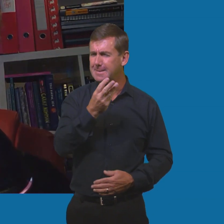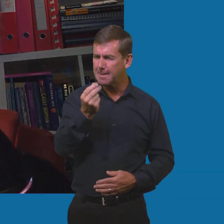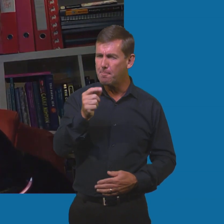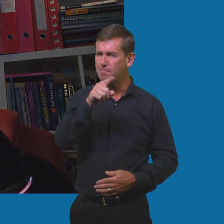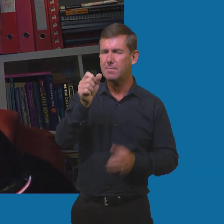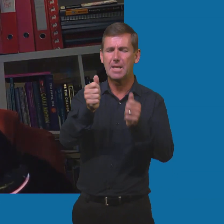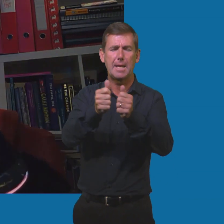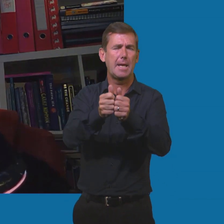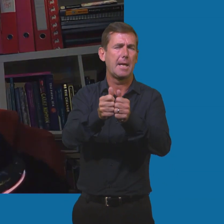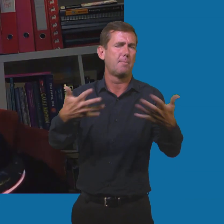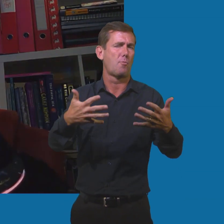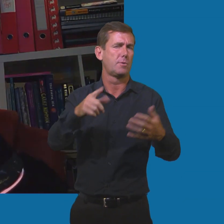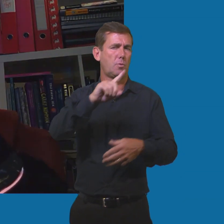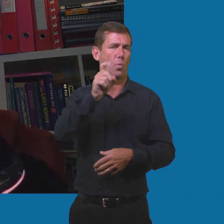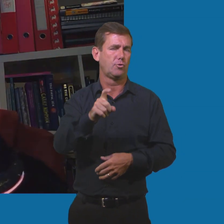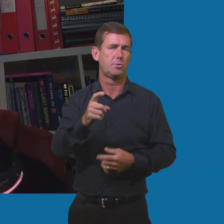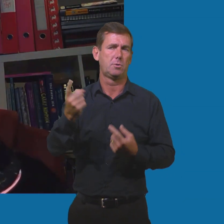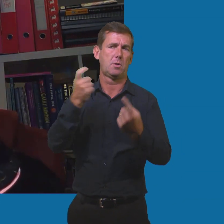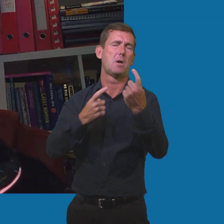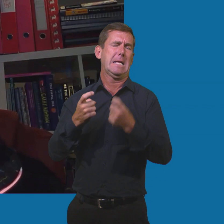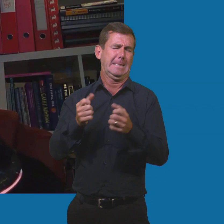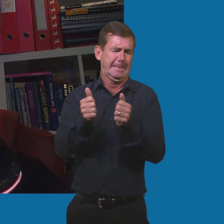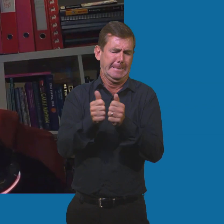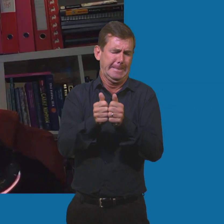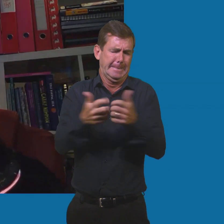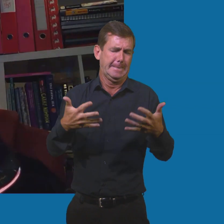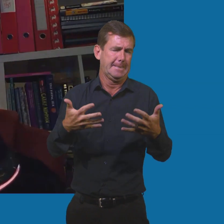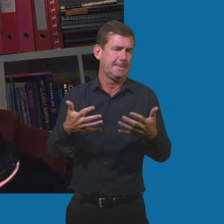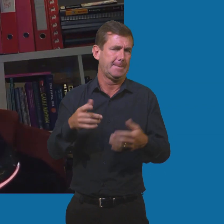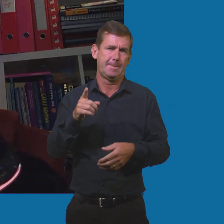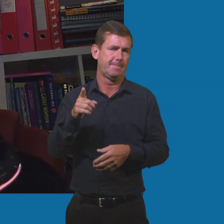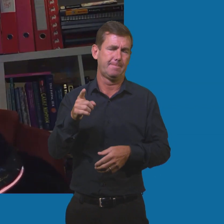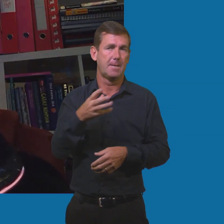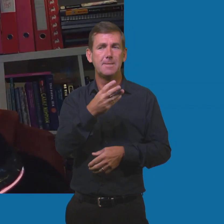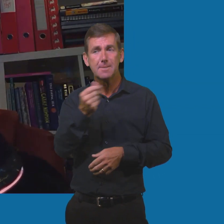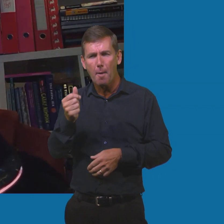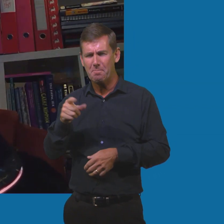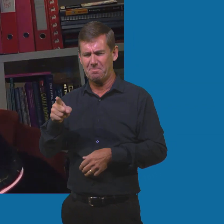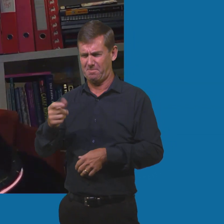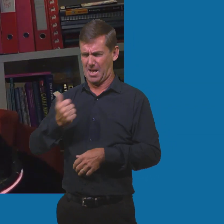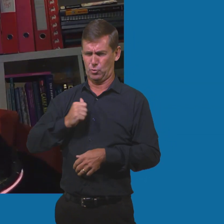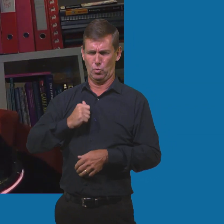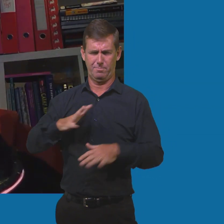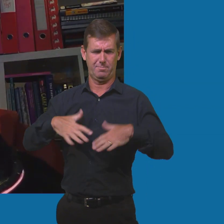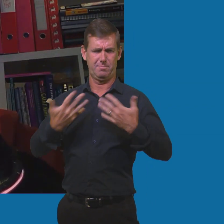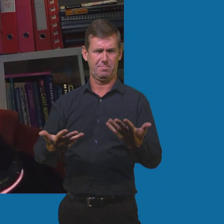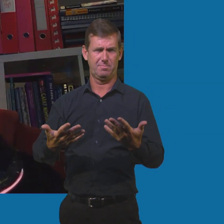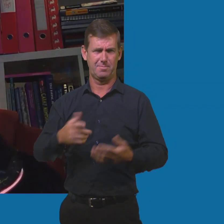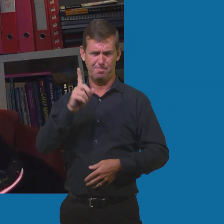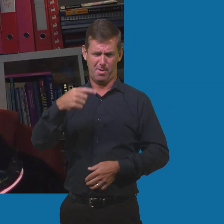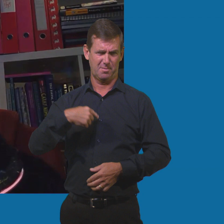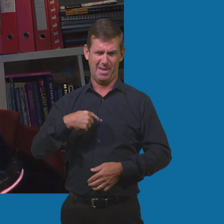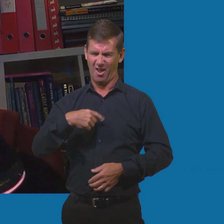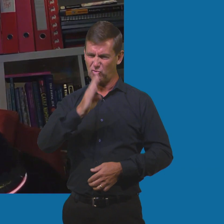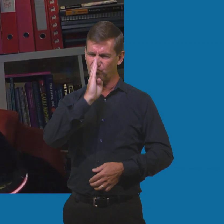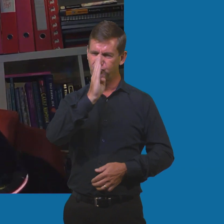inappropriate questions, a few assumptions made that I don't like. But I think as a very gobby, forthright person,